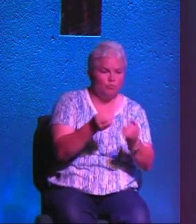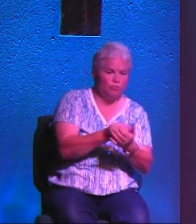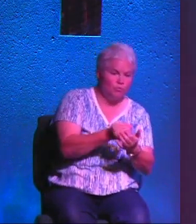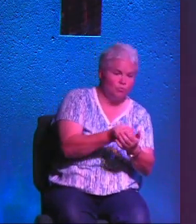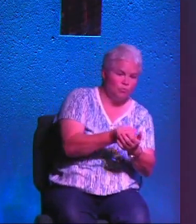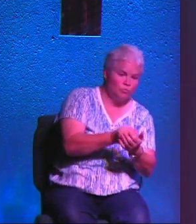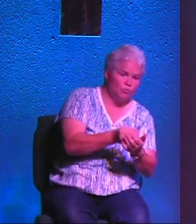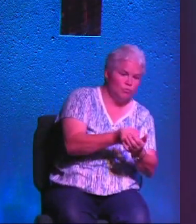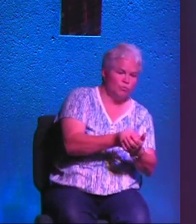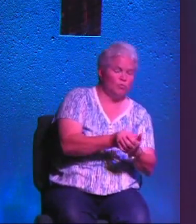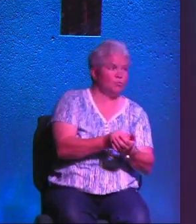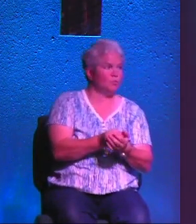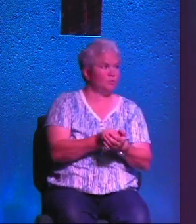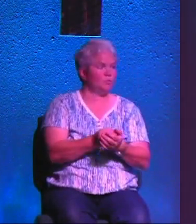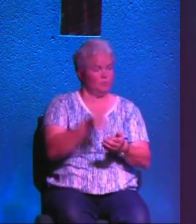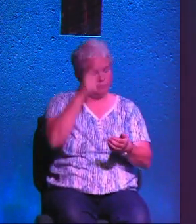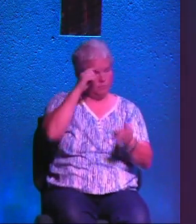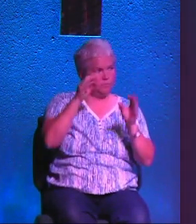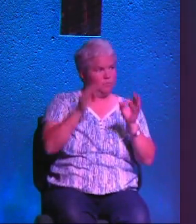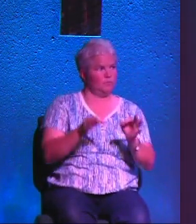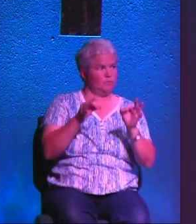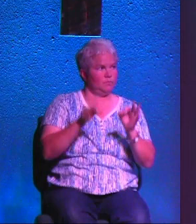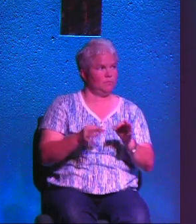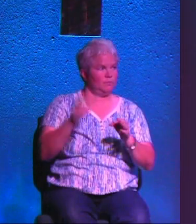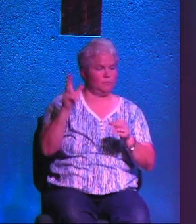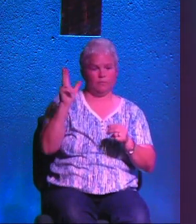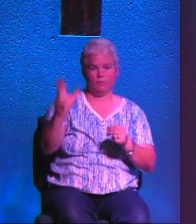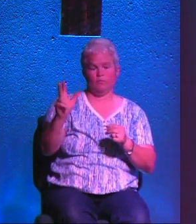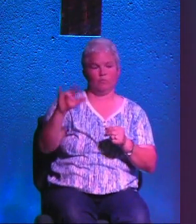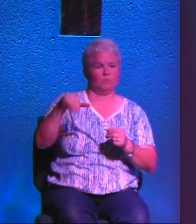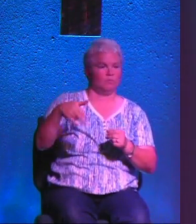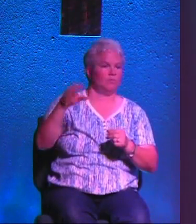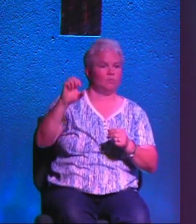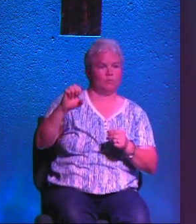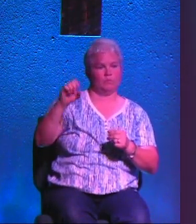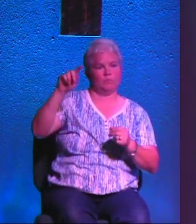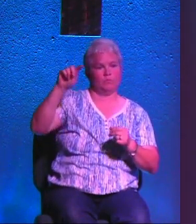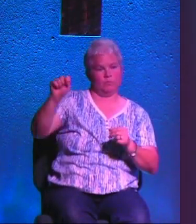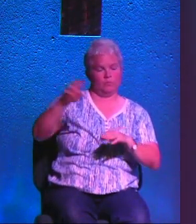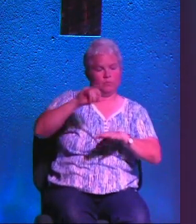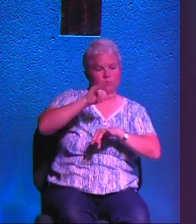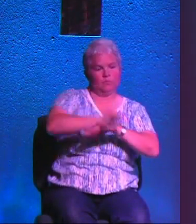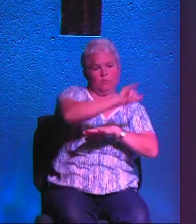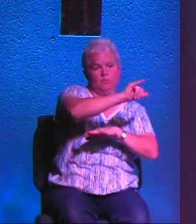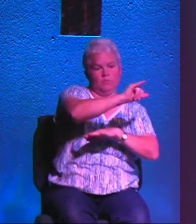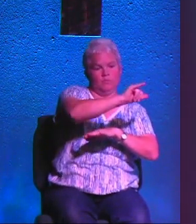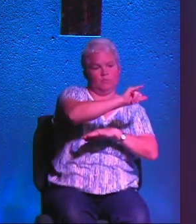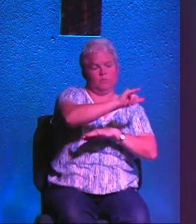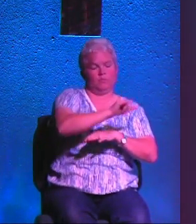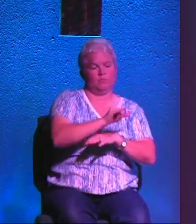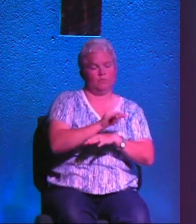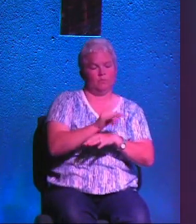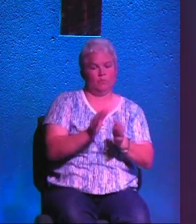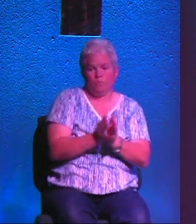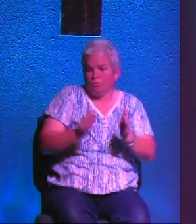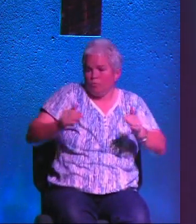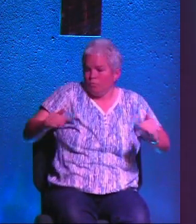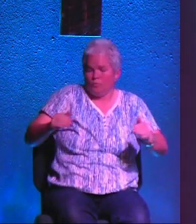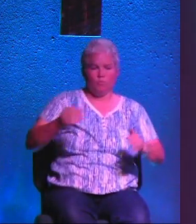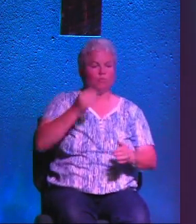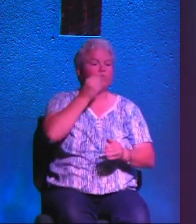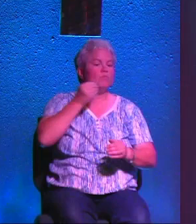to justify all their decisions to buy a third jet or to have the biggest house in the whole state